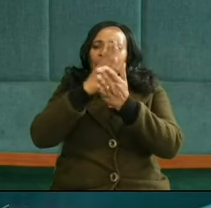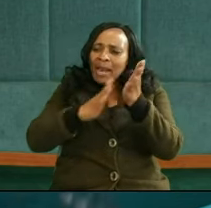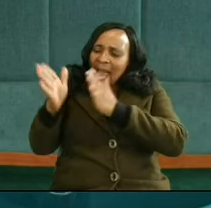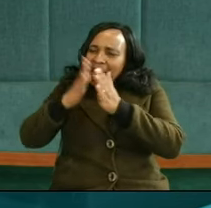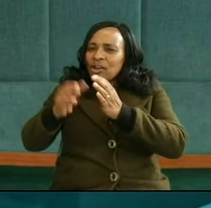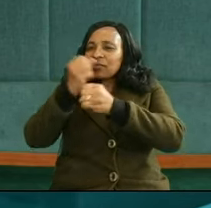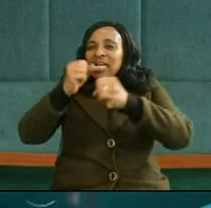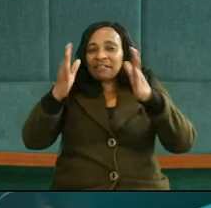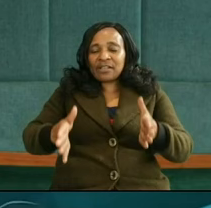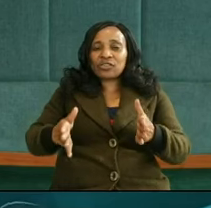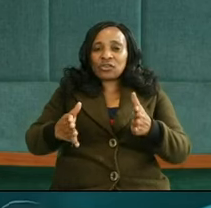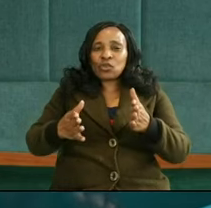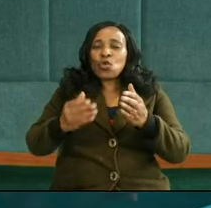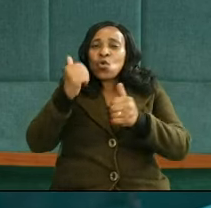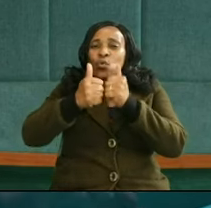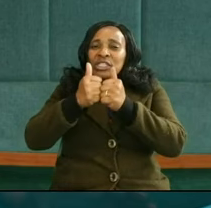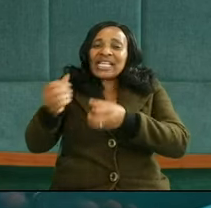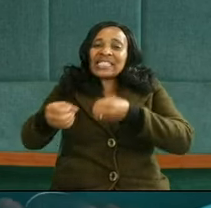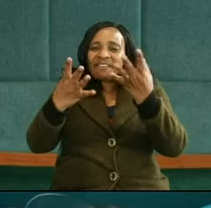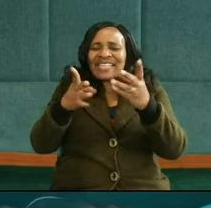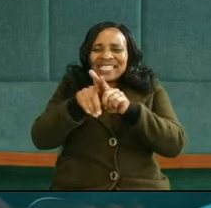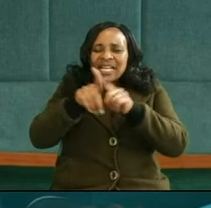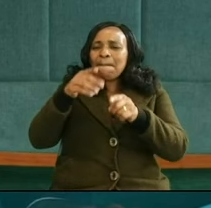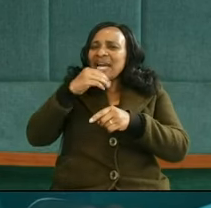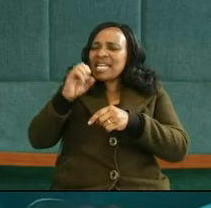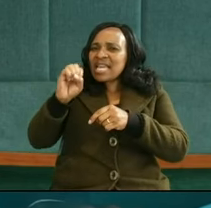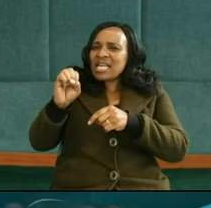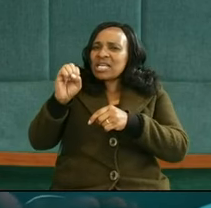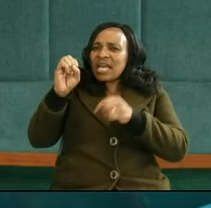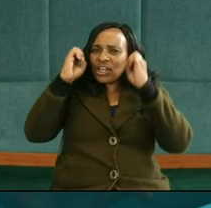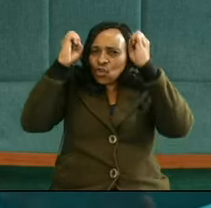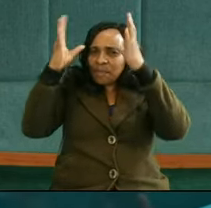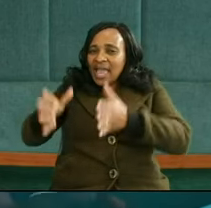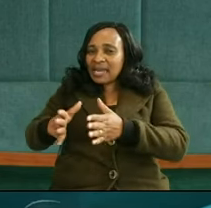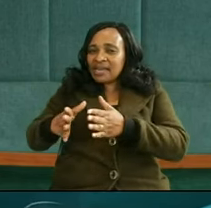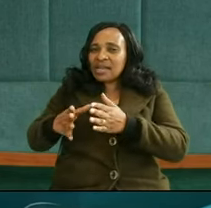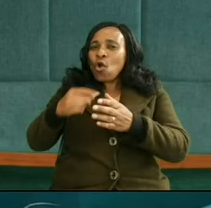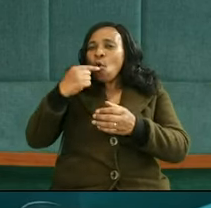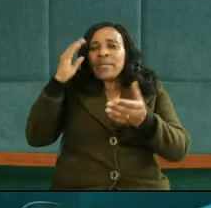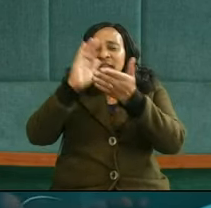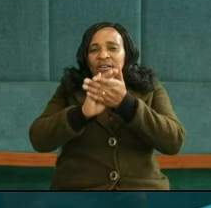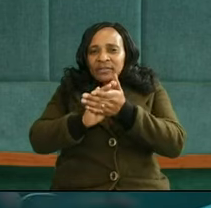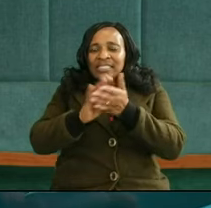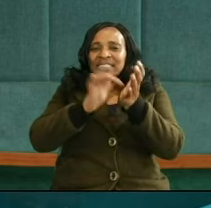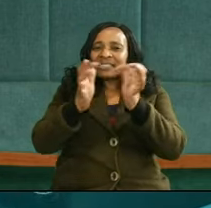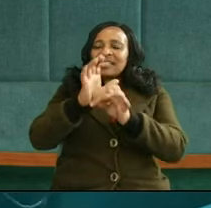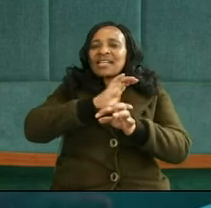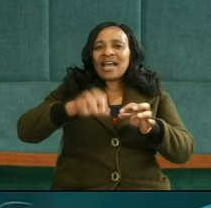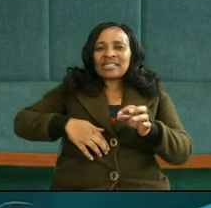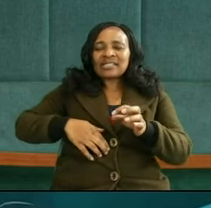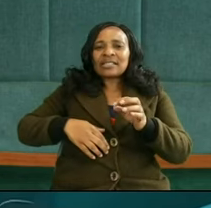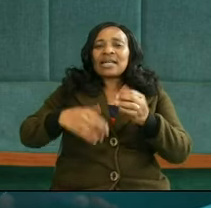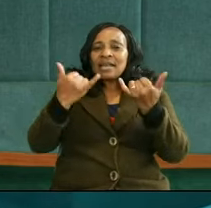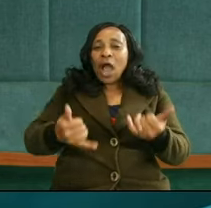salvation of being saved through the Lamb. Like the Ethiopian eunuch believed in the Lamb, believed in Jesus Christ, we also stand on